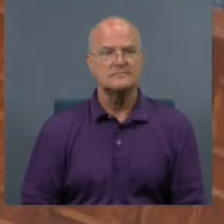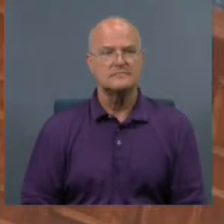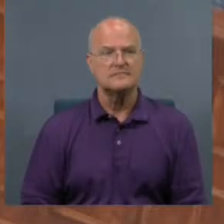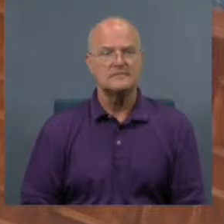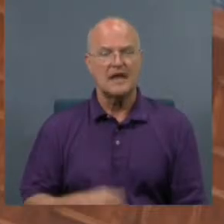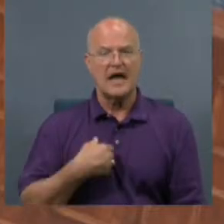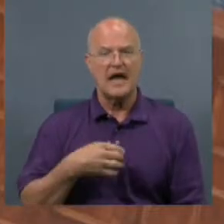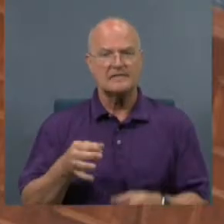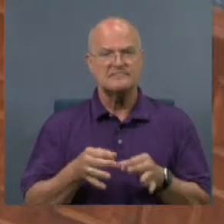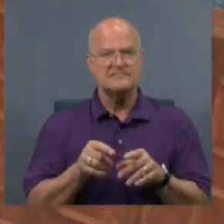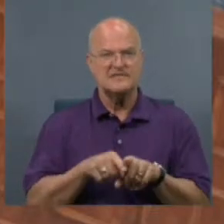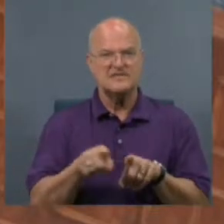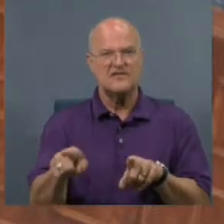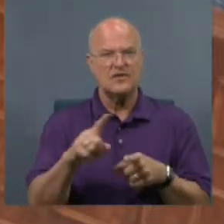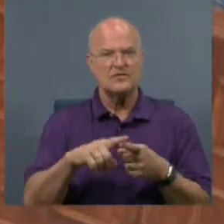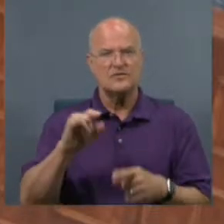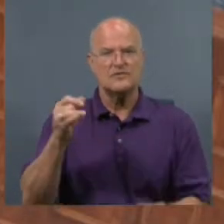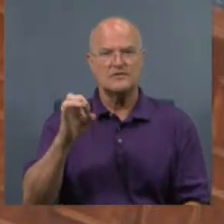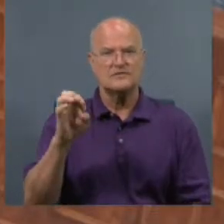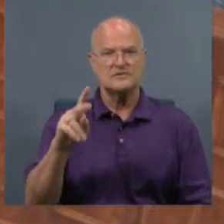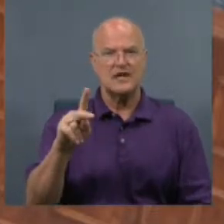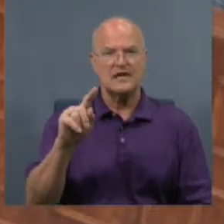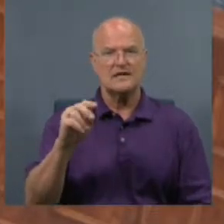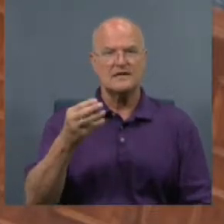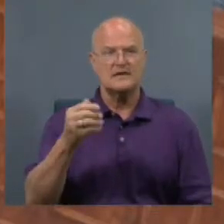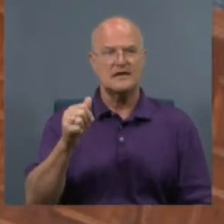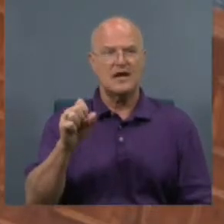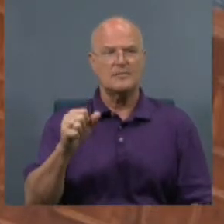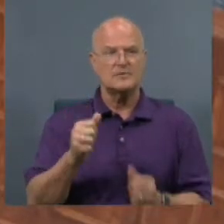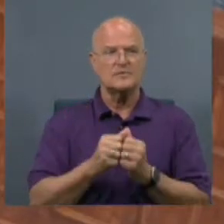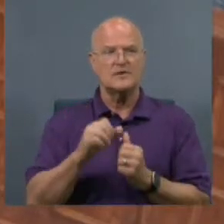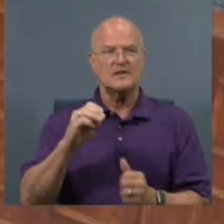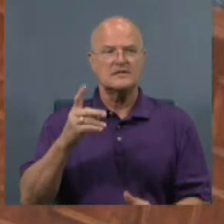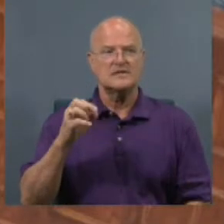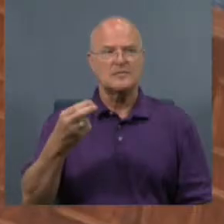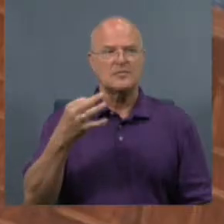If I may defer that question to Jack Thomas, the Chamber of Commerce.